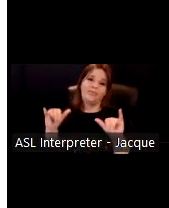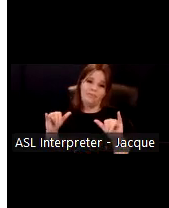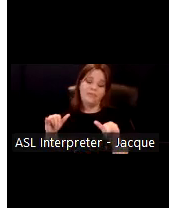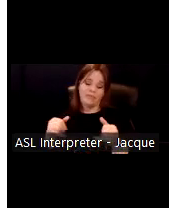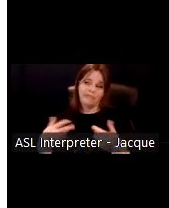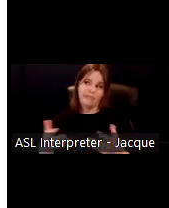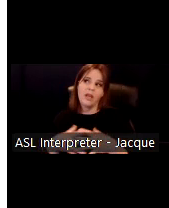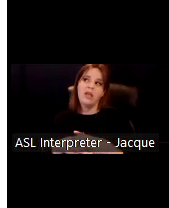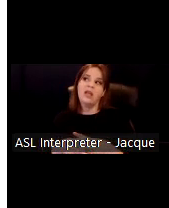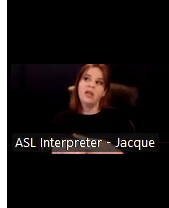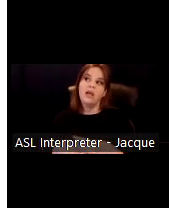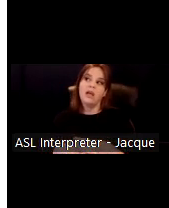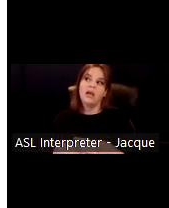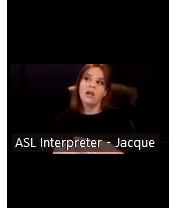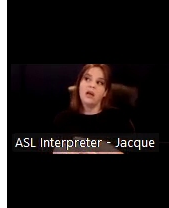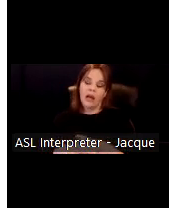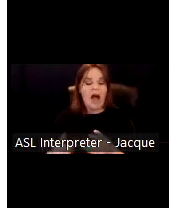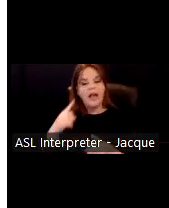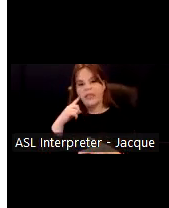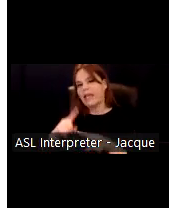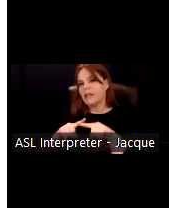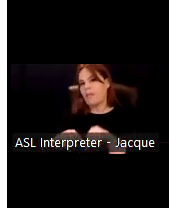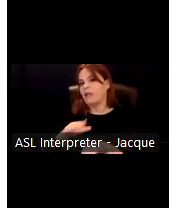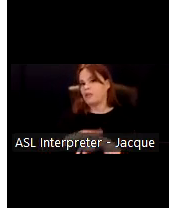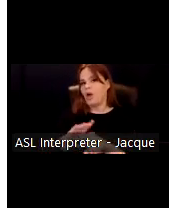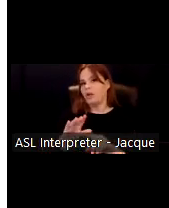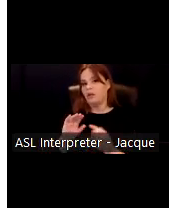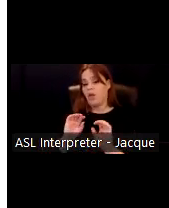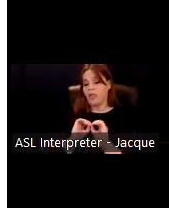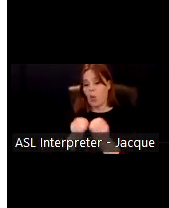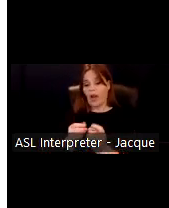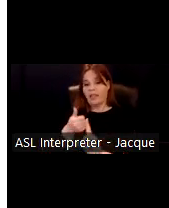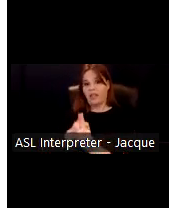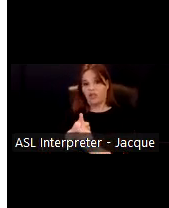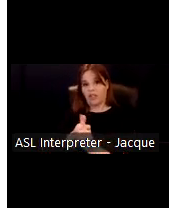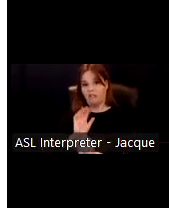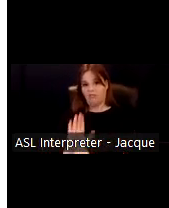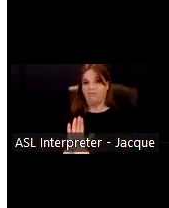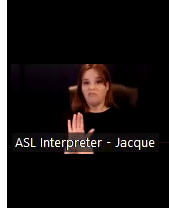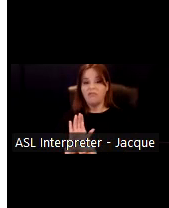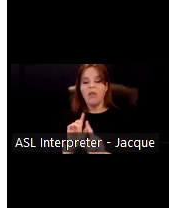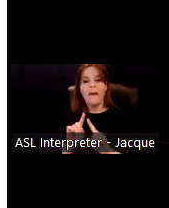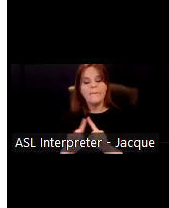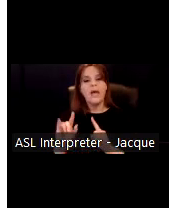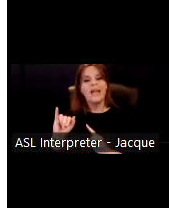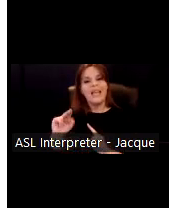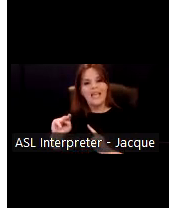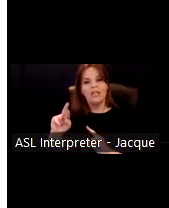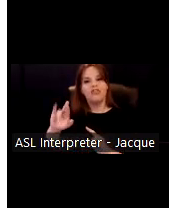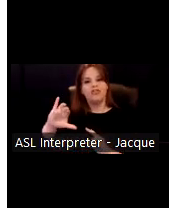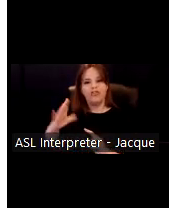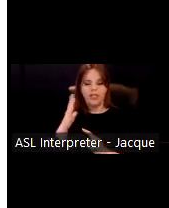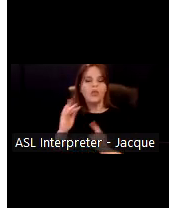So I think it's really going to depend on the organization, but within Reach, we'll have a contact person at